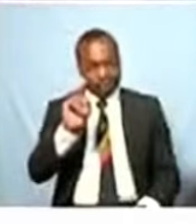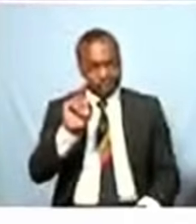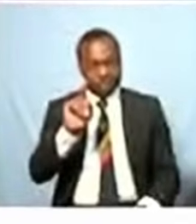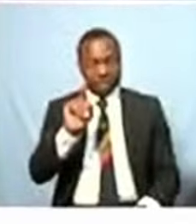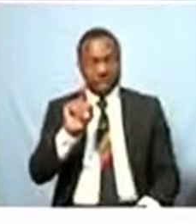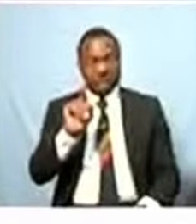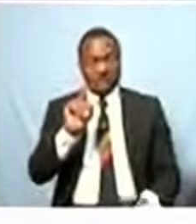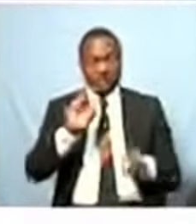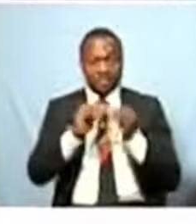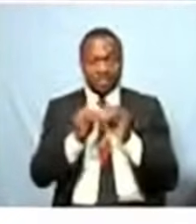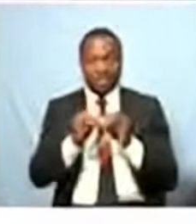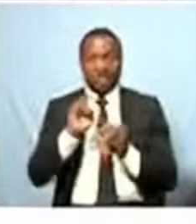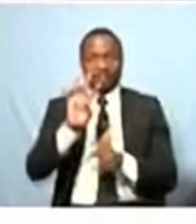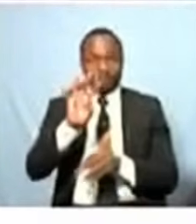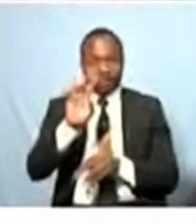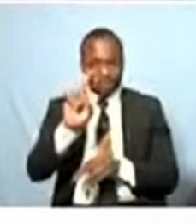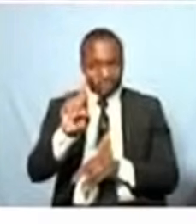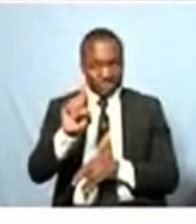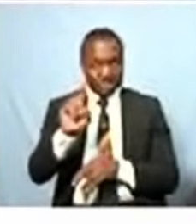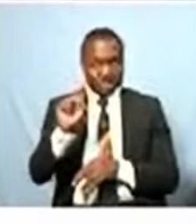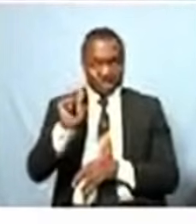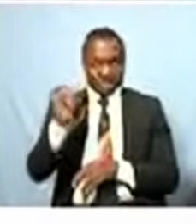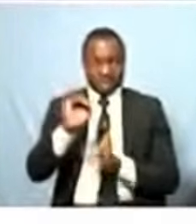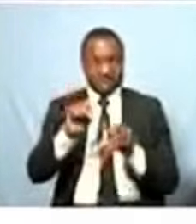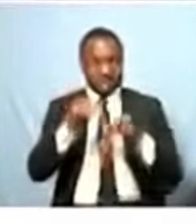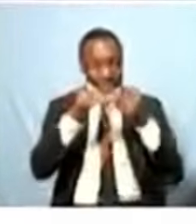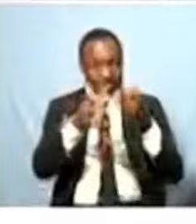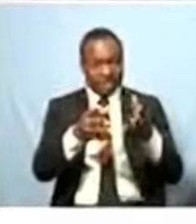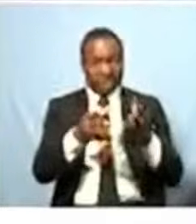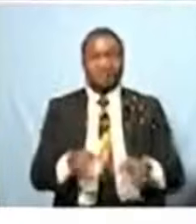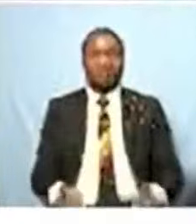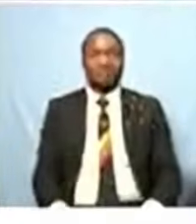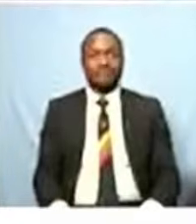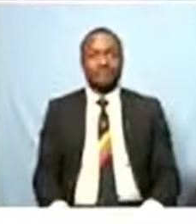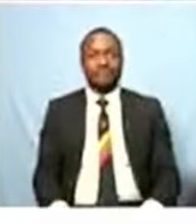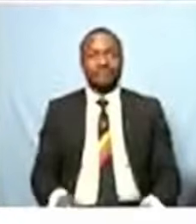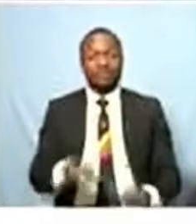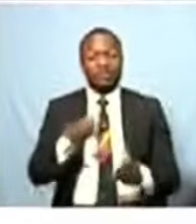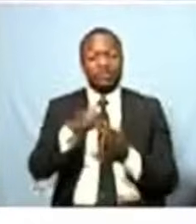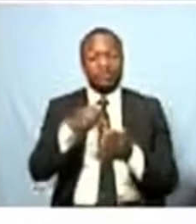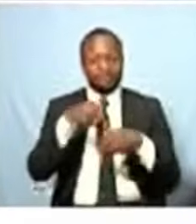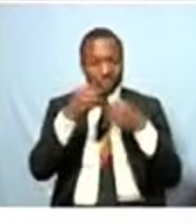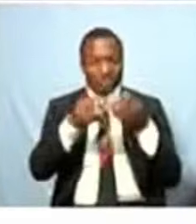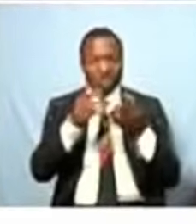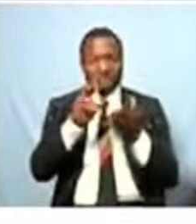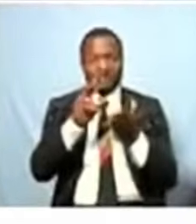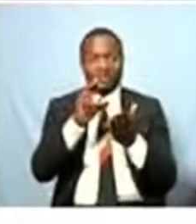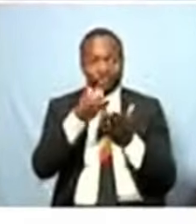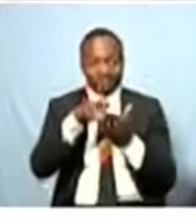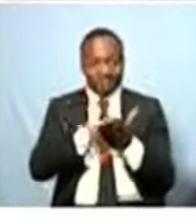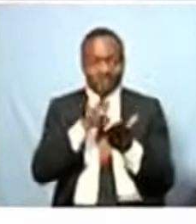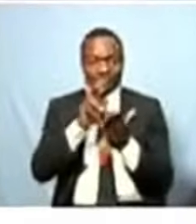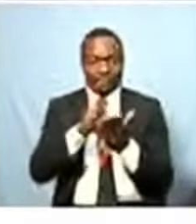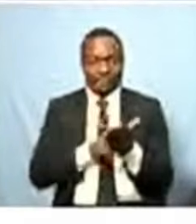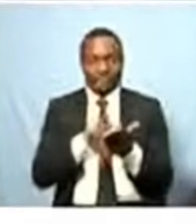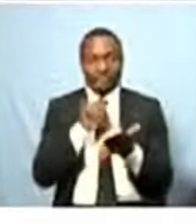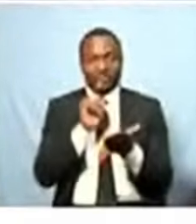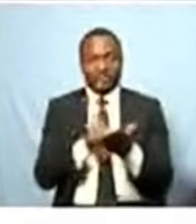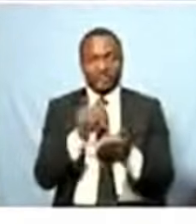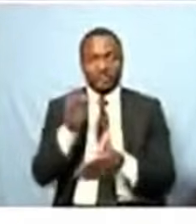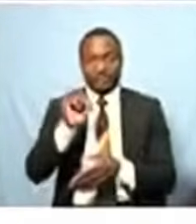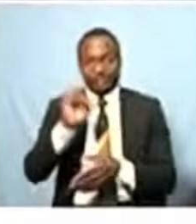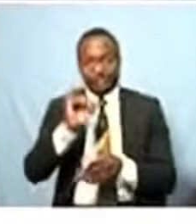SI number 49 was issued to provide exam rules. This SI, Madam Speaker,